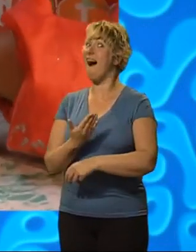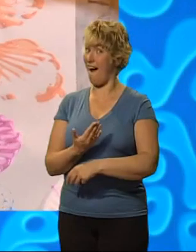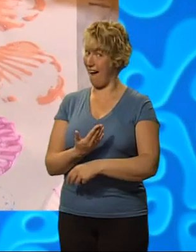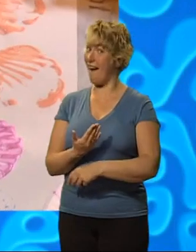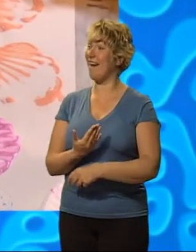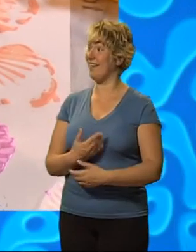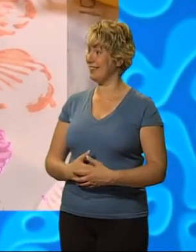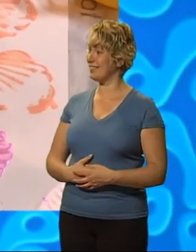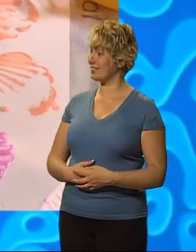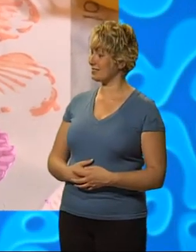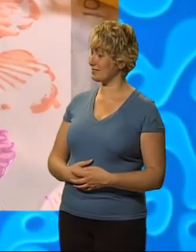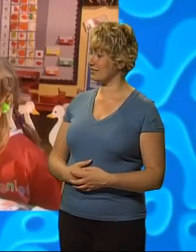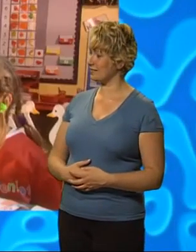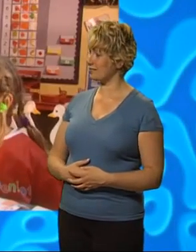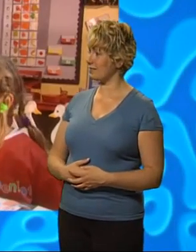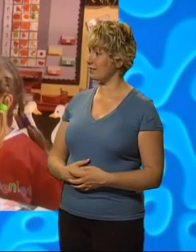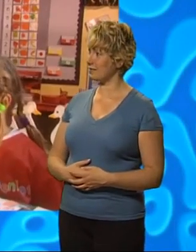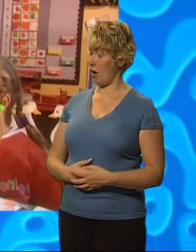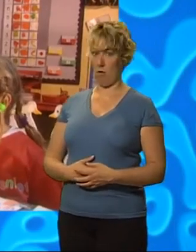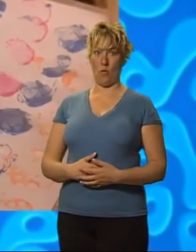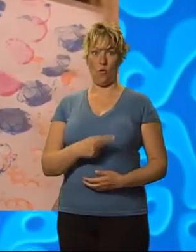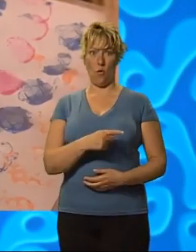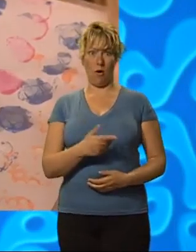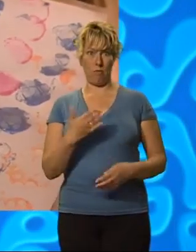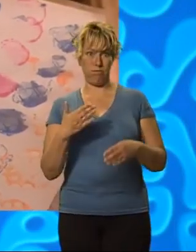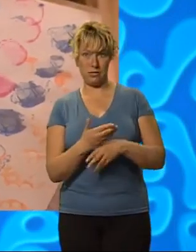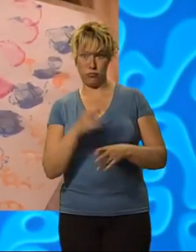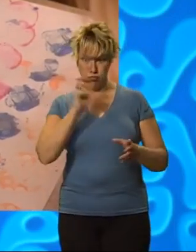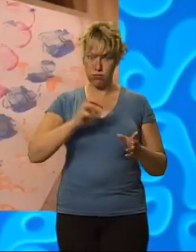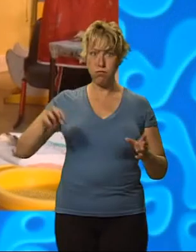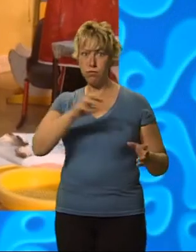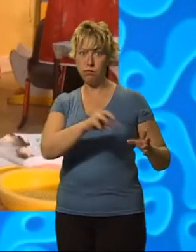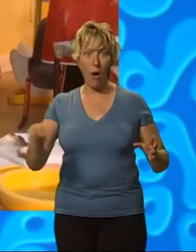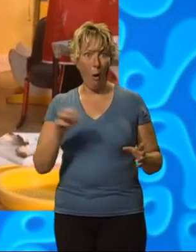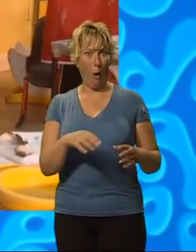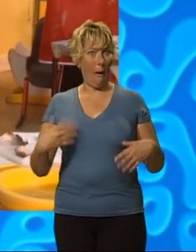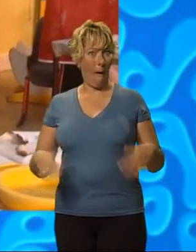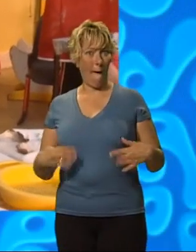green. My goodness, Danielle, you've been busy, haven't you? Yeah.